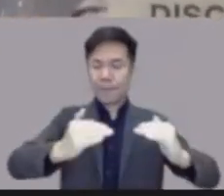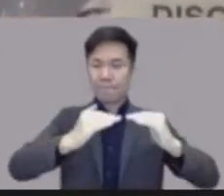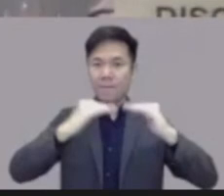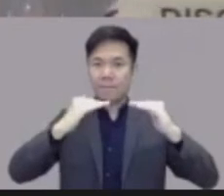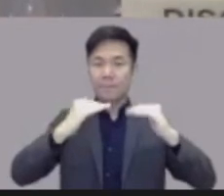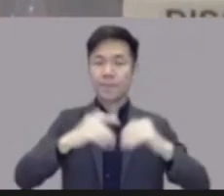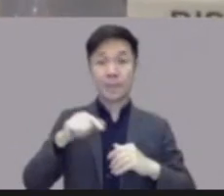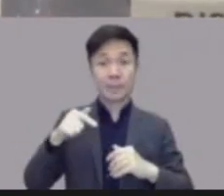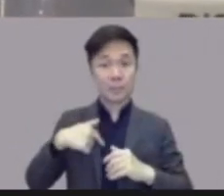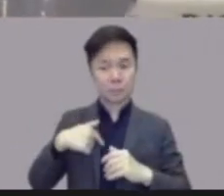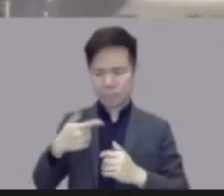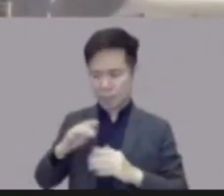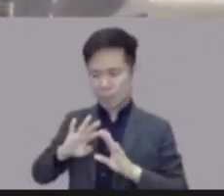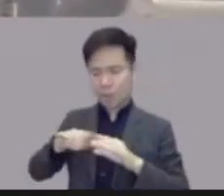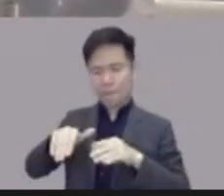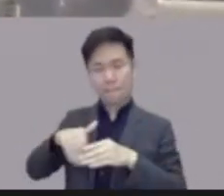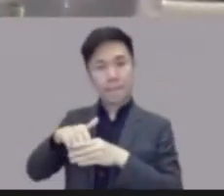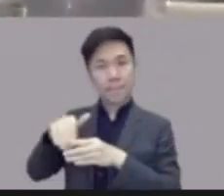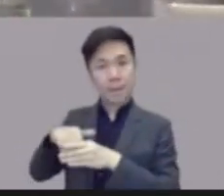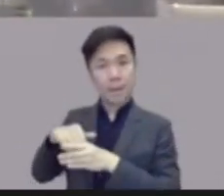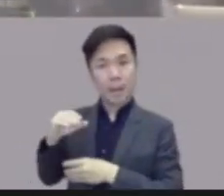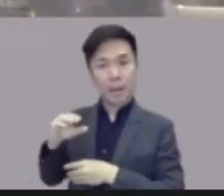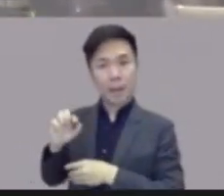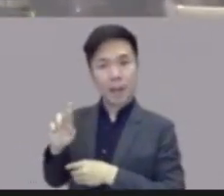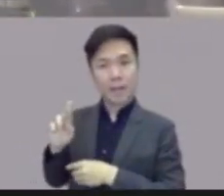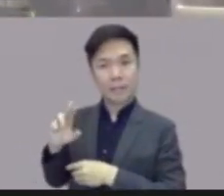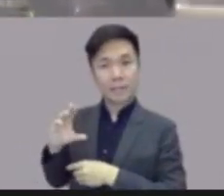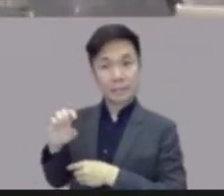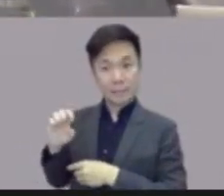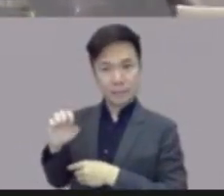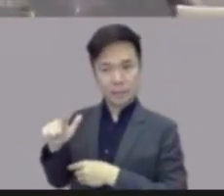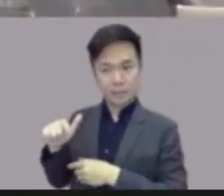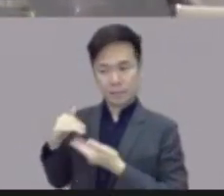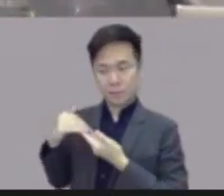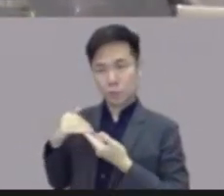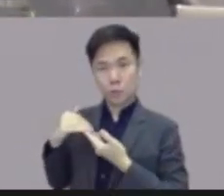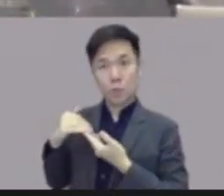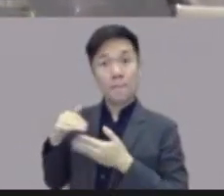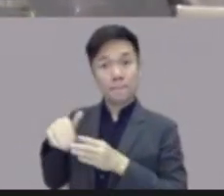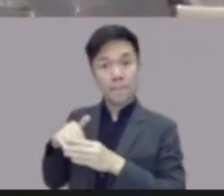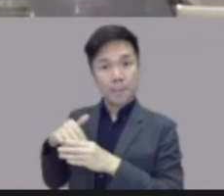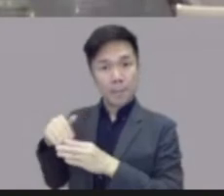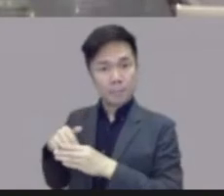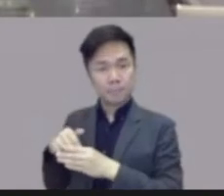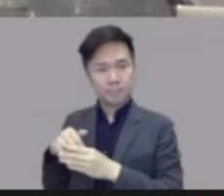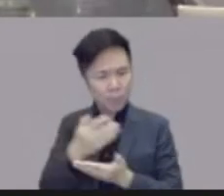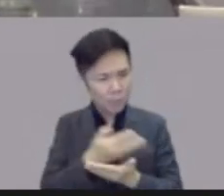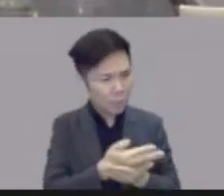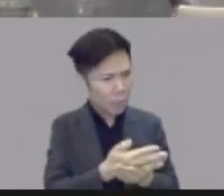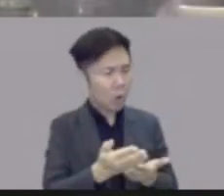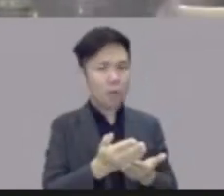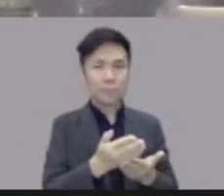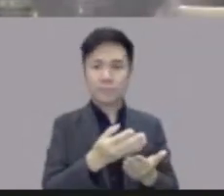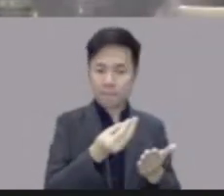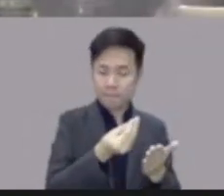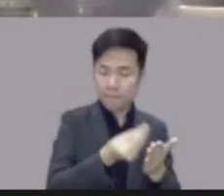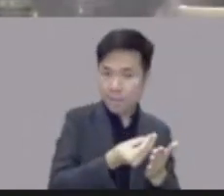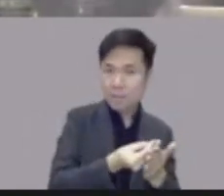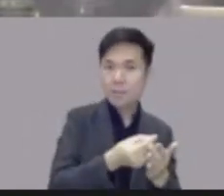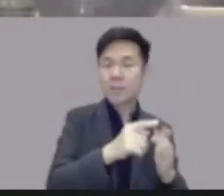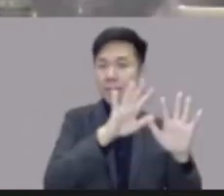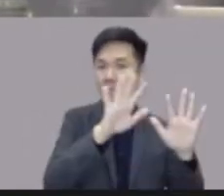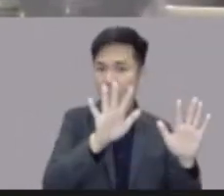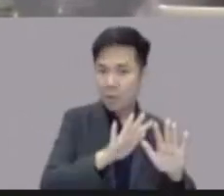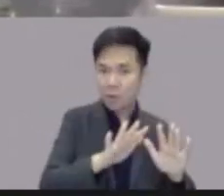members that requires redistributive Justice economic Justice environmental justice